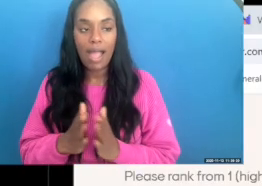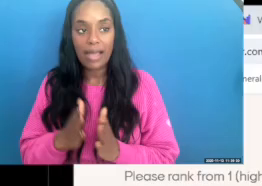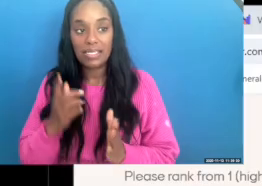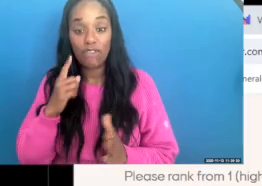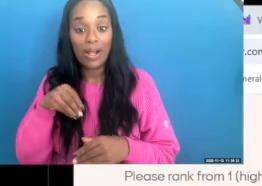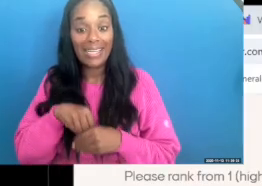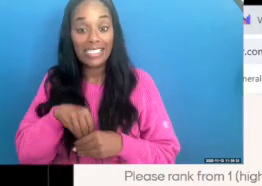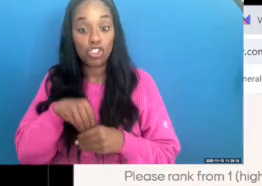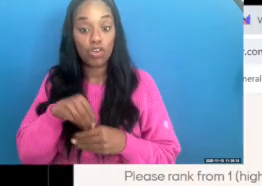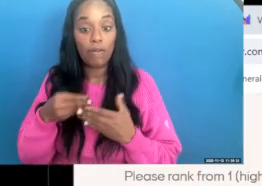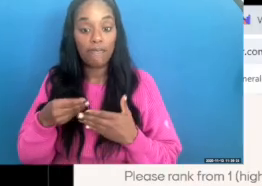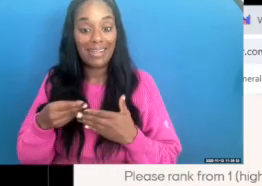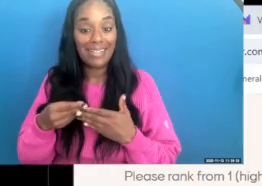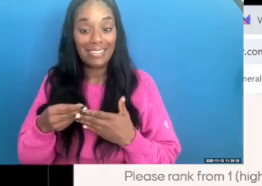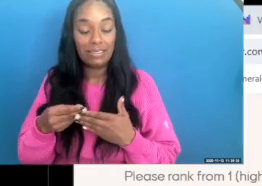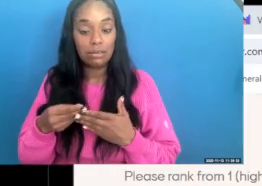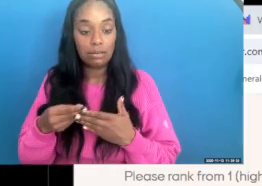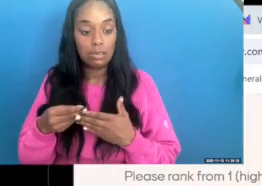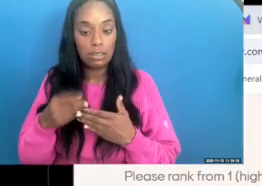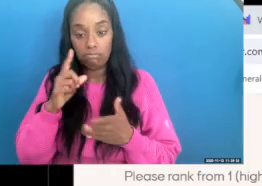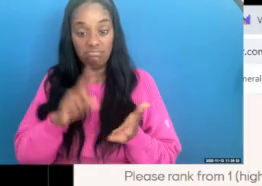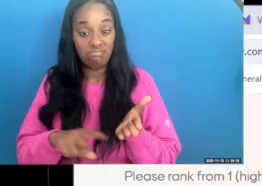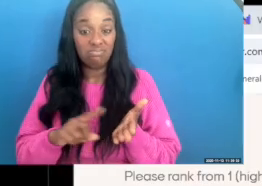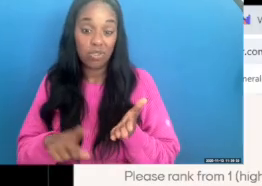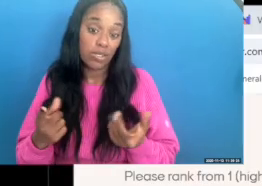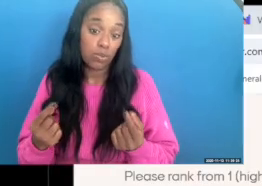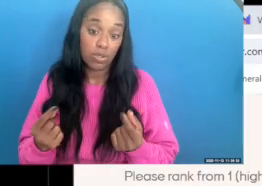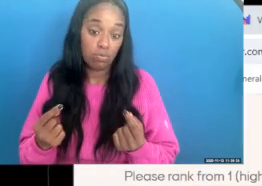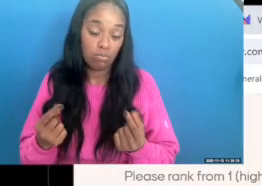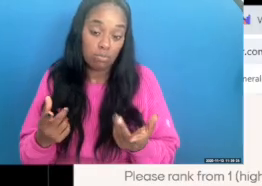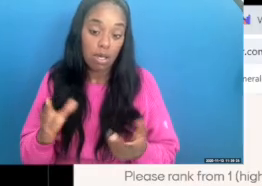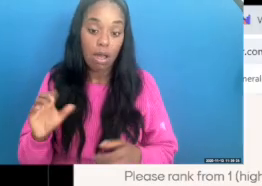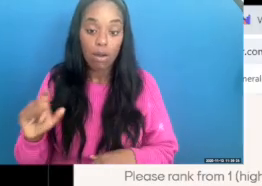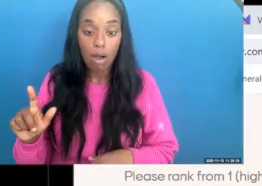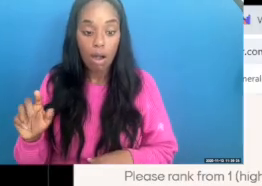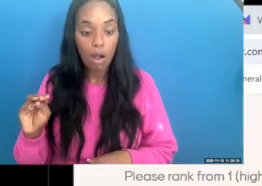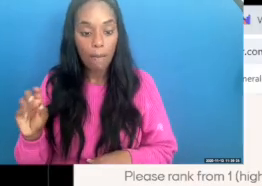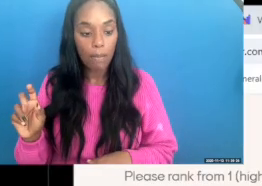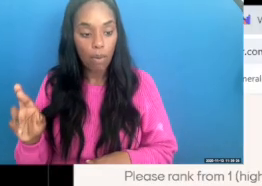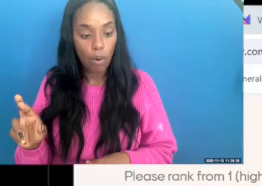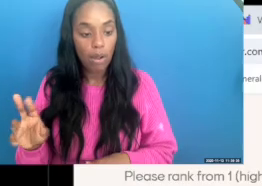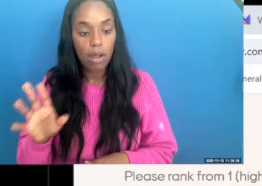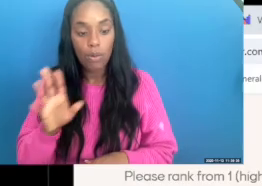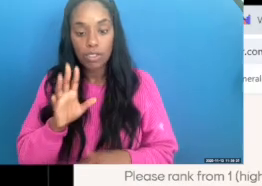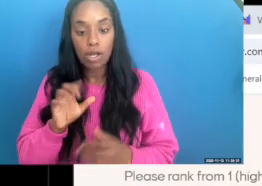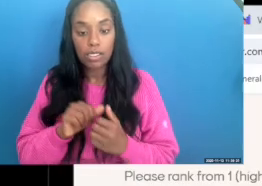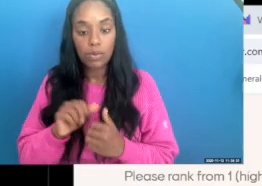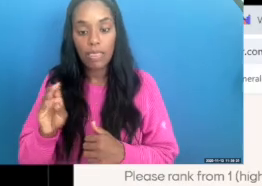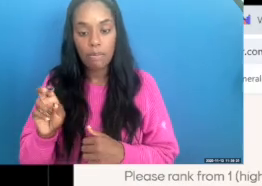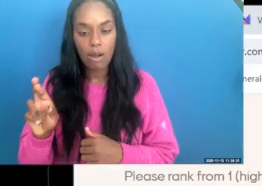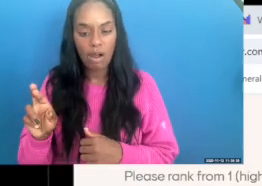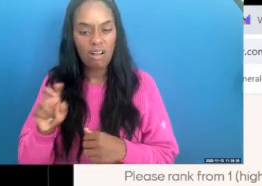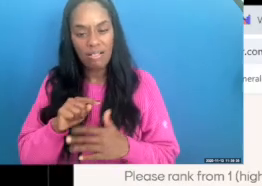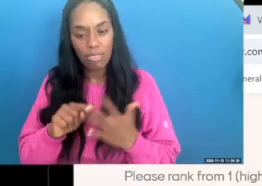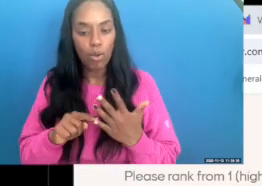or anything on other sources outside of that. What we were asked to do was to kind of look internal. Where do we have funding internal? And so that's what we